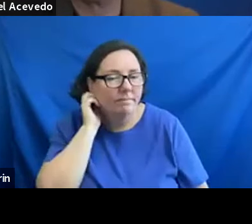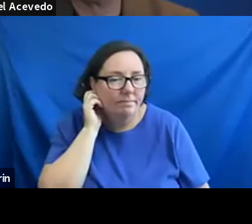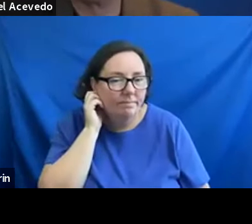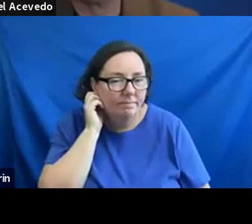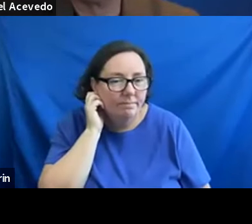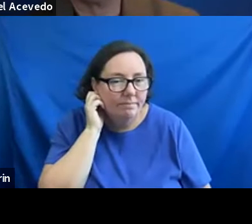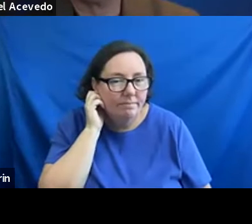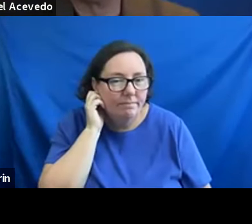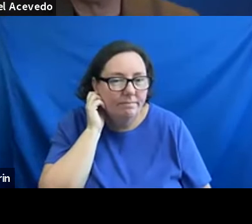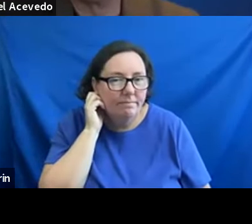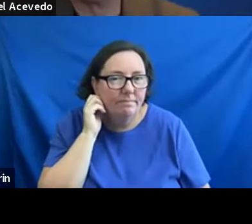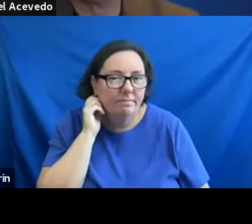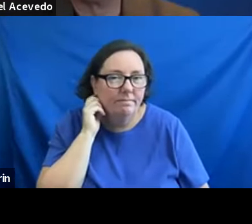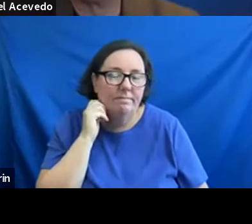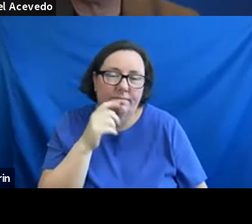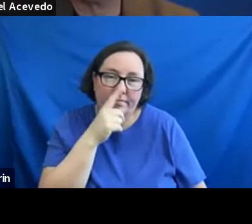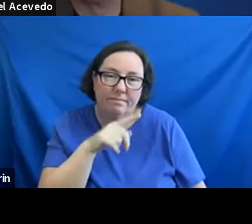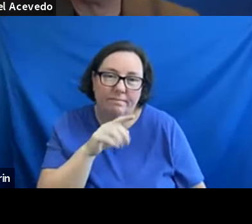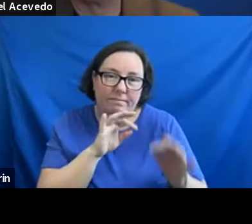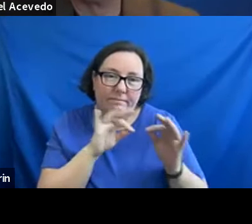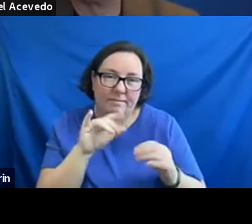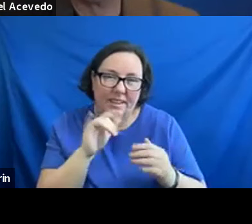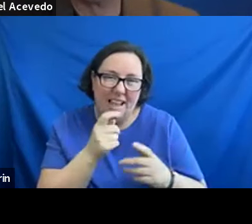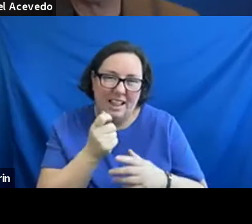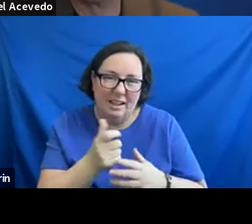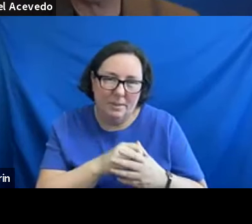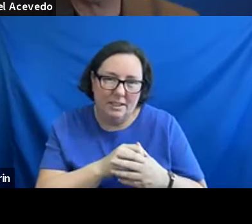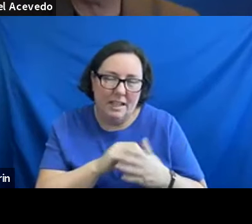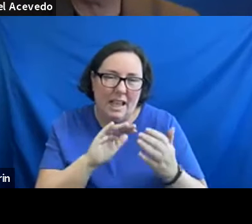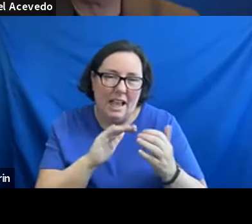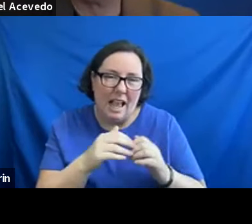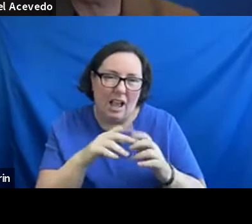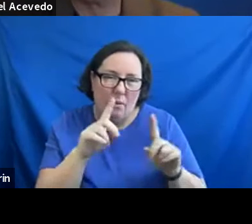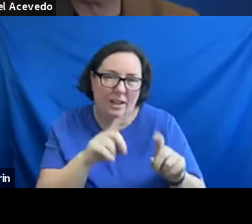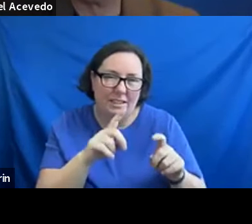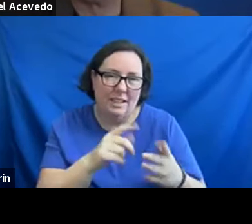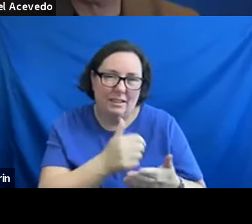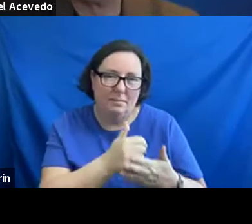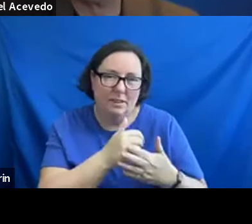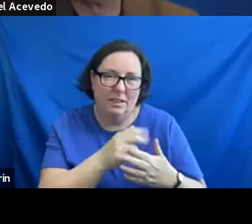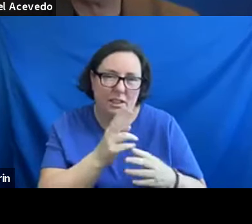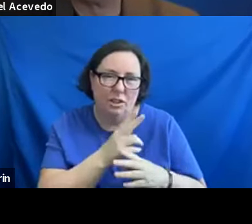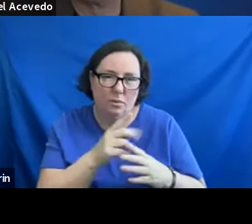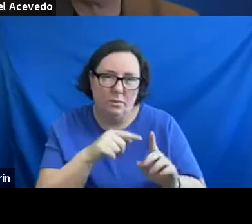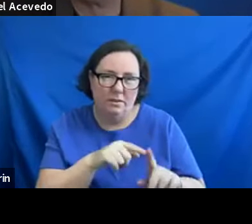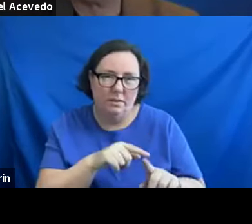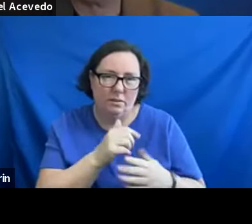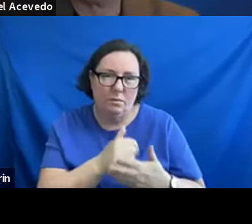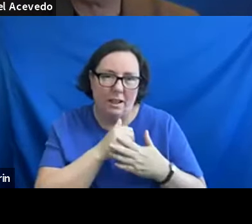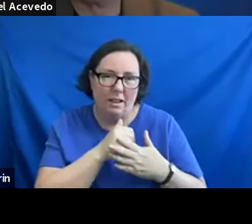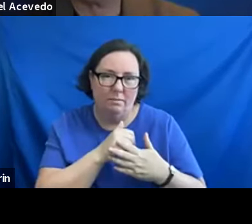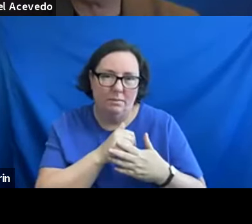through. Could you tease that out a little bit, like how an assessment might be used to